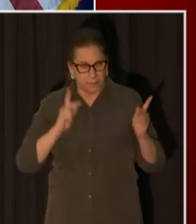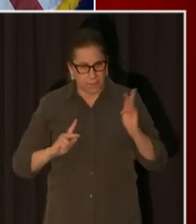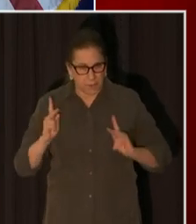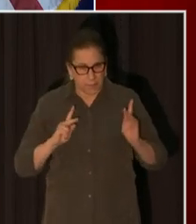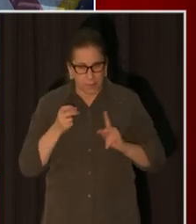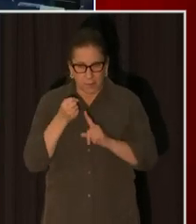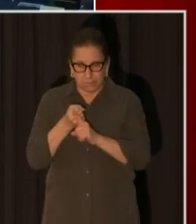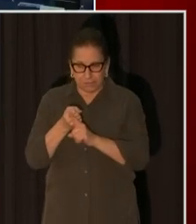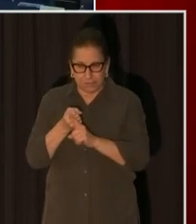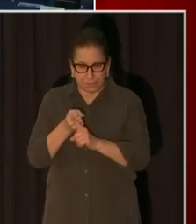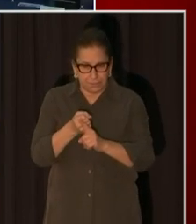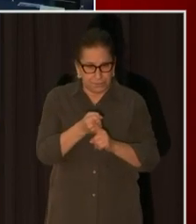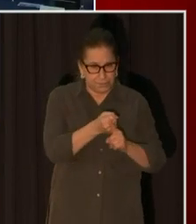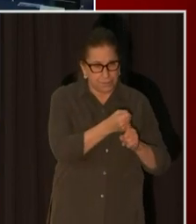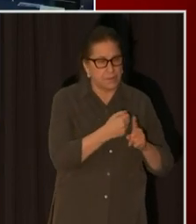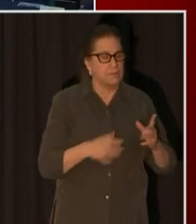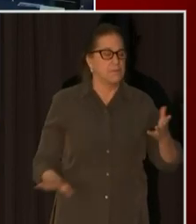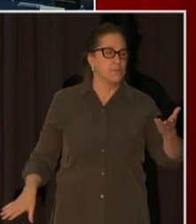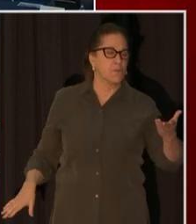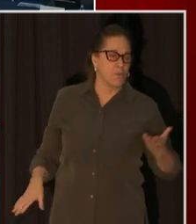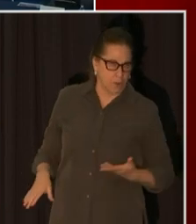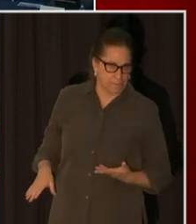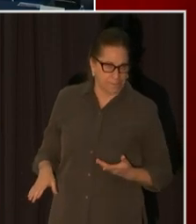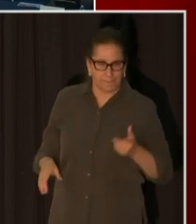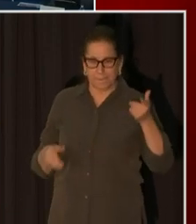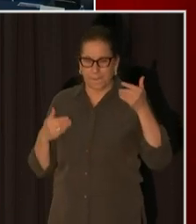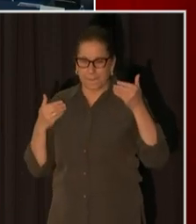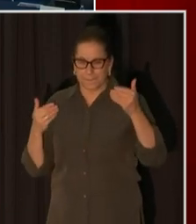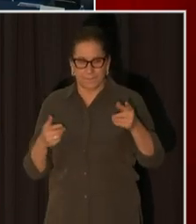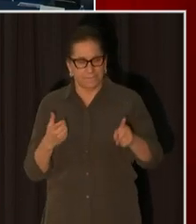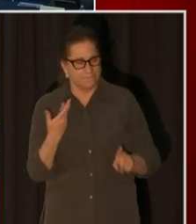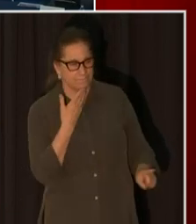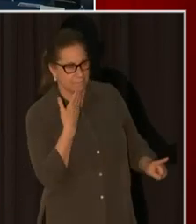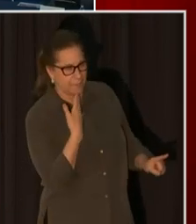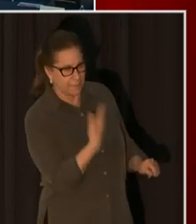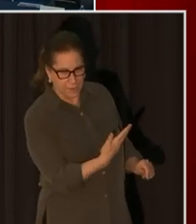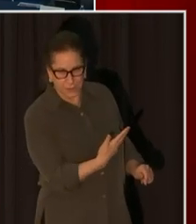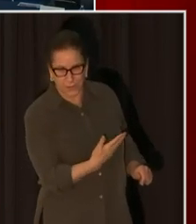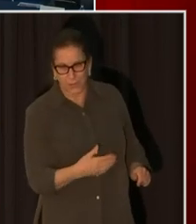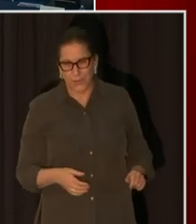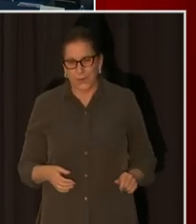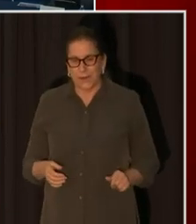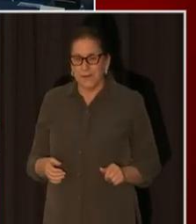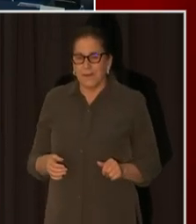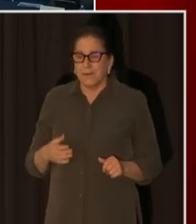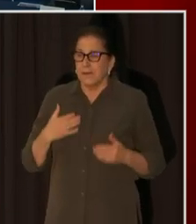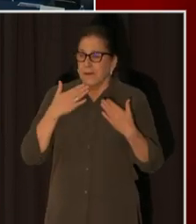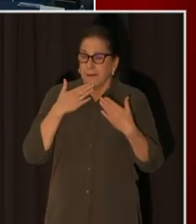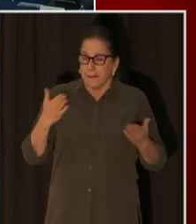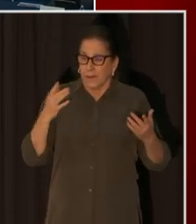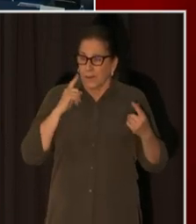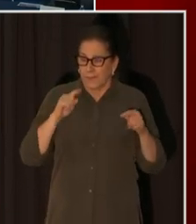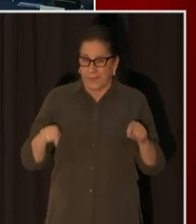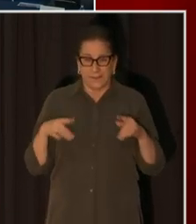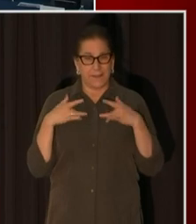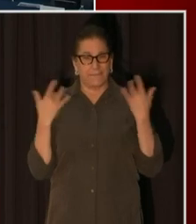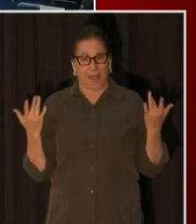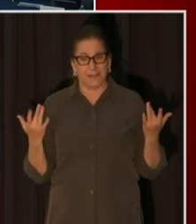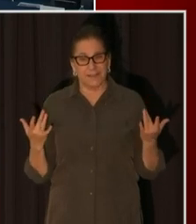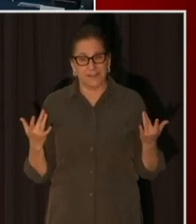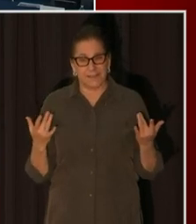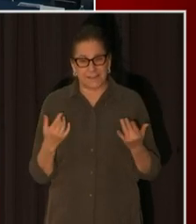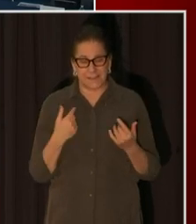you, John. I want to thank everyone here for hosting this event. I also want to first share my condolences